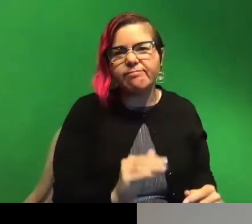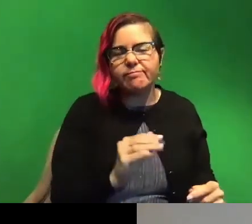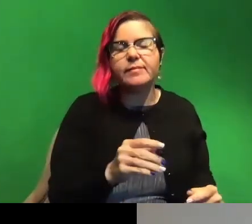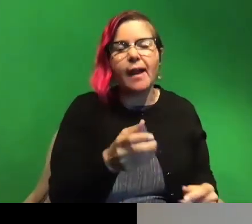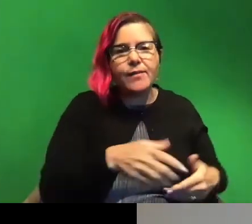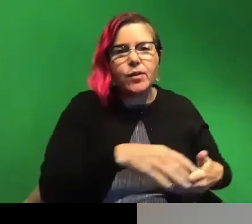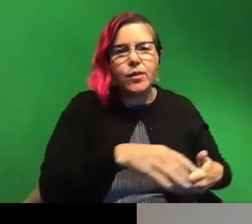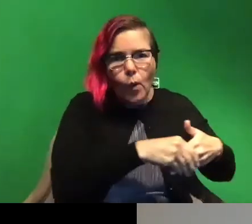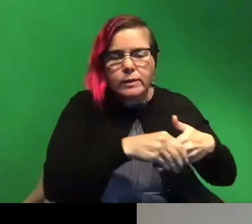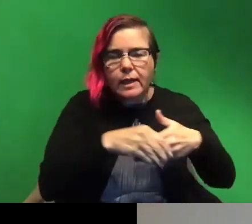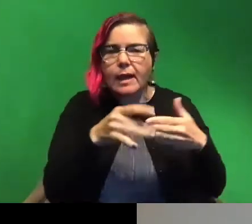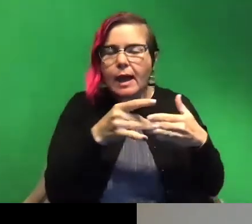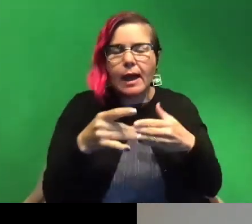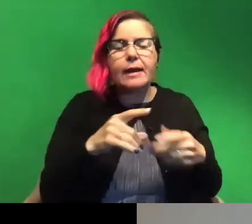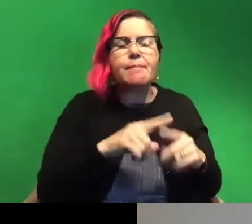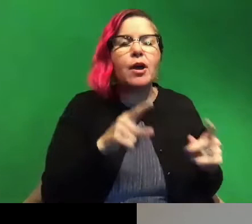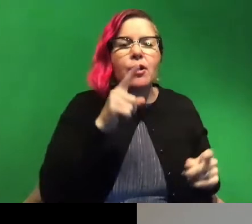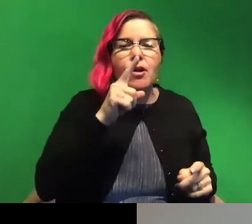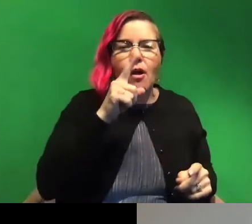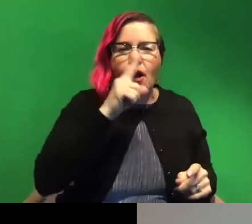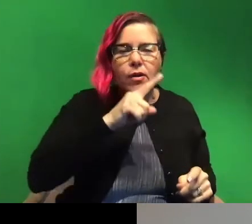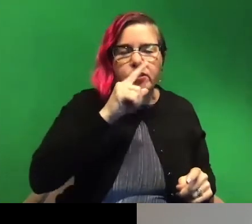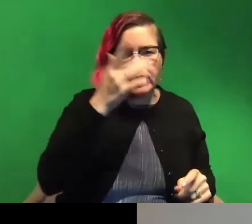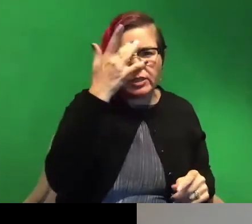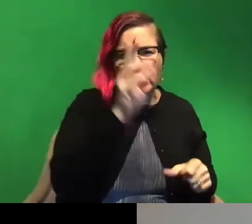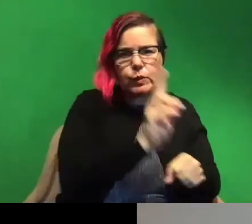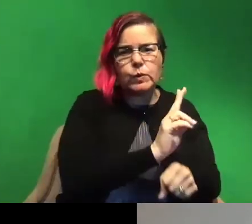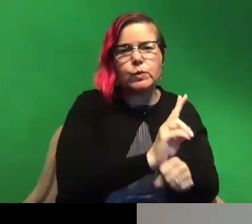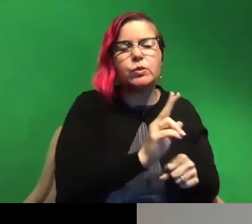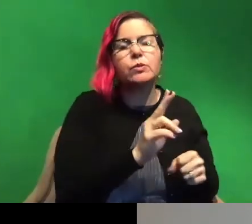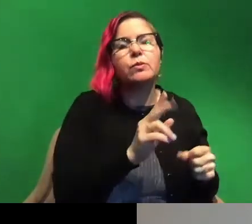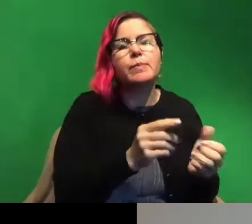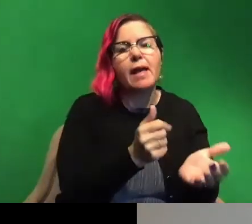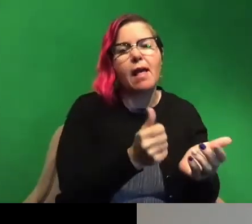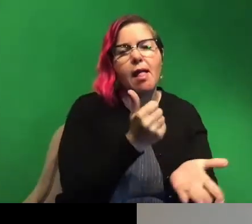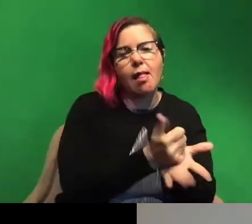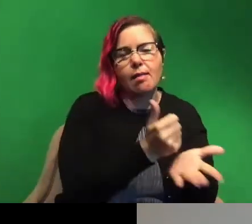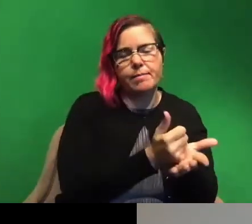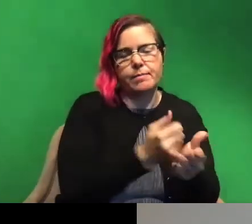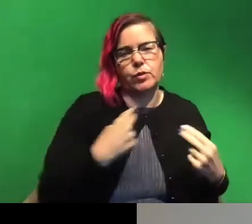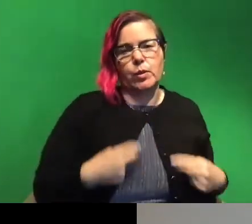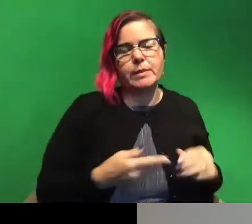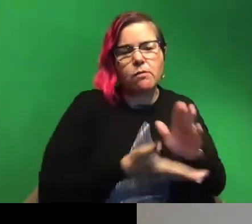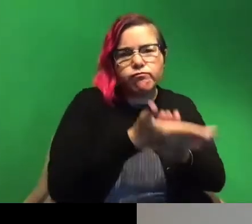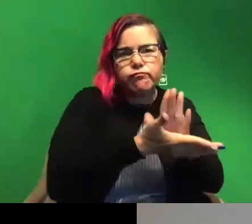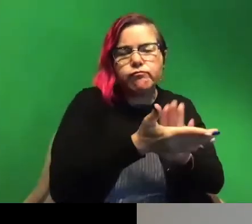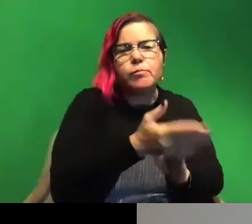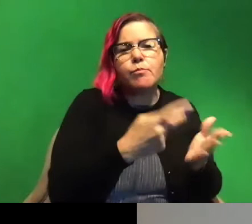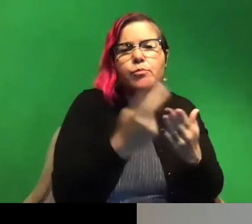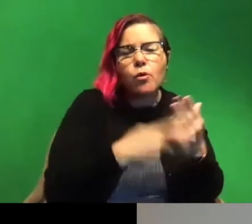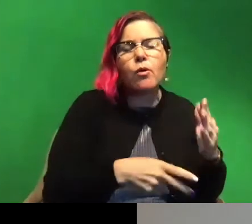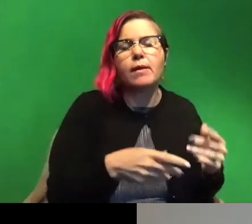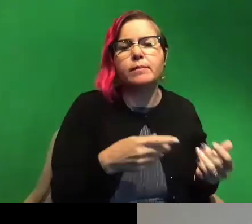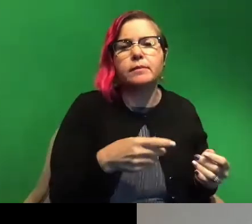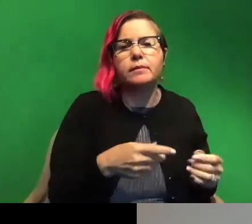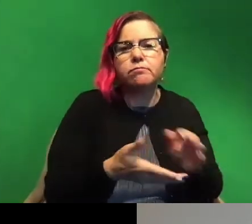hand. But artificial intelligence is used to be mainly assistive to humans, to run those programs and operations that